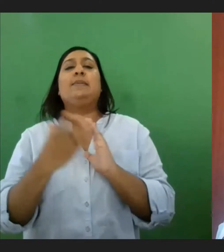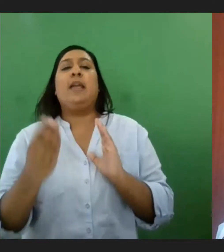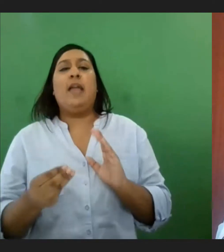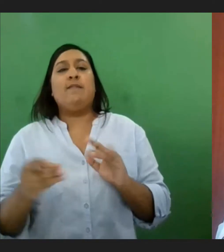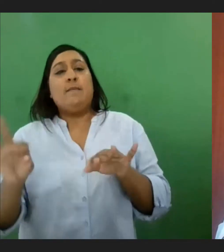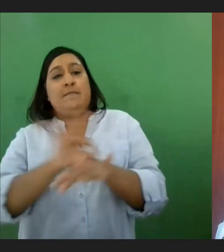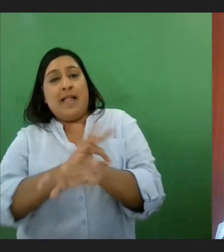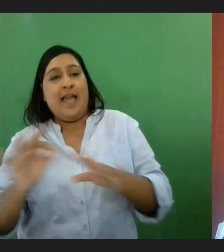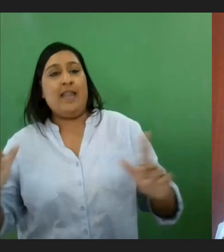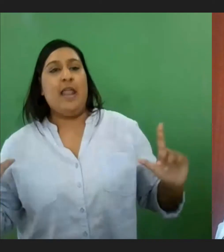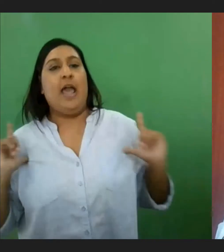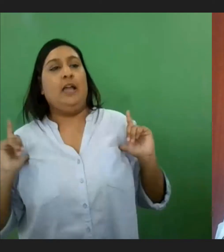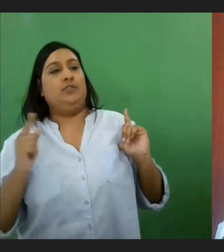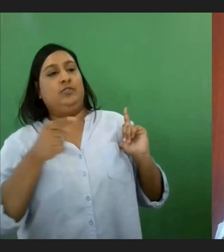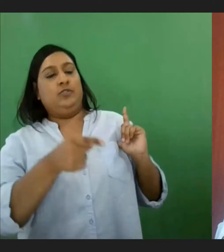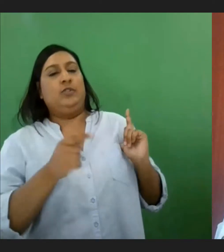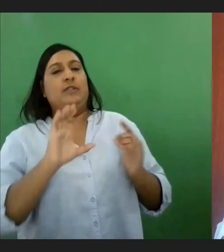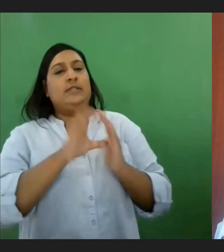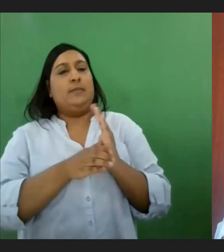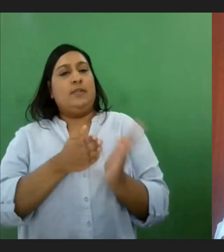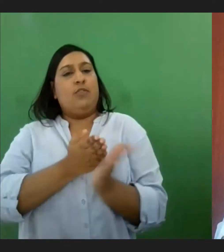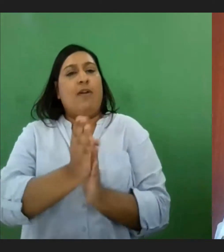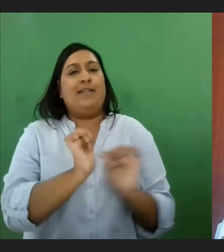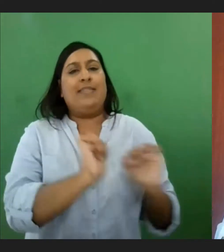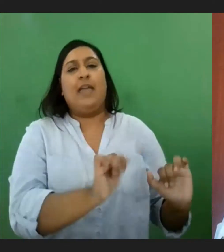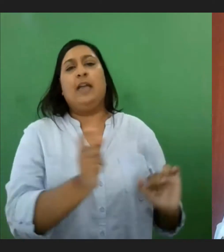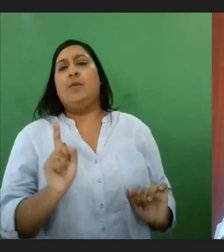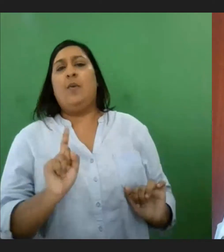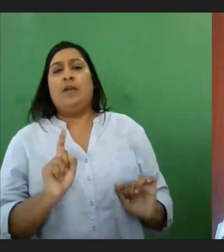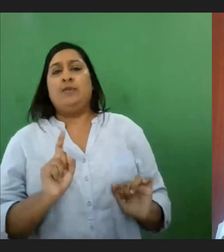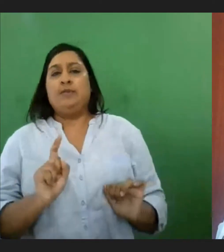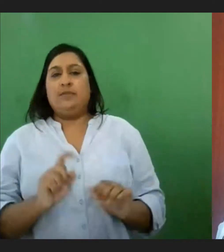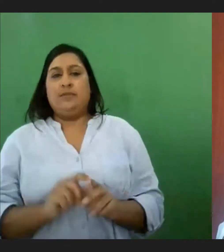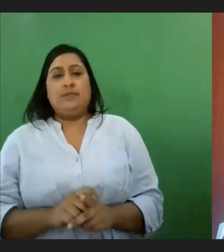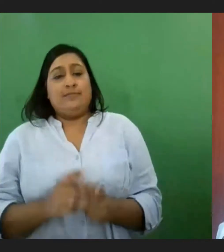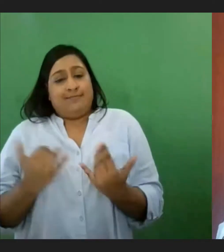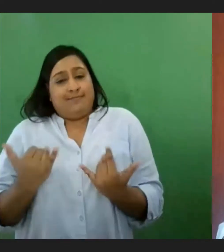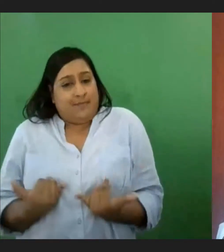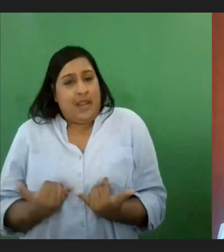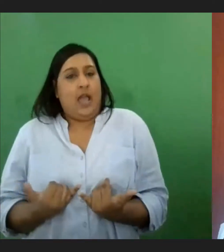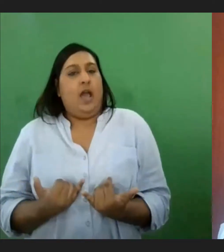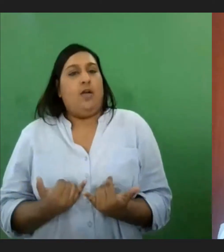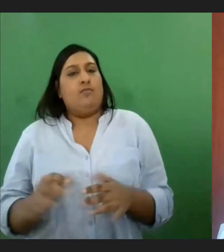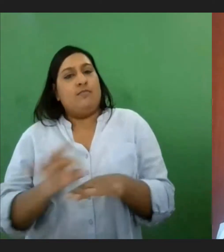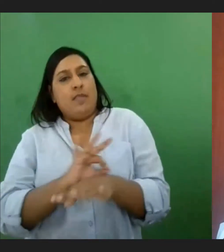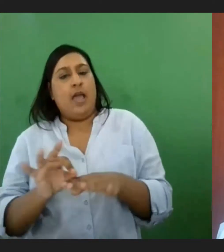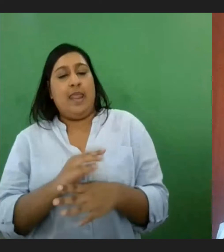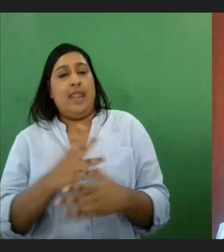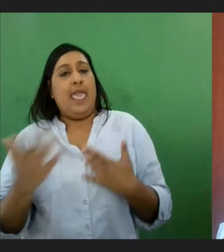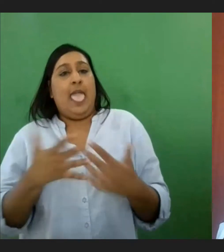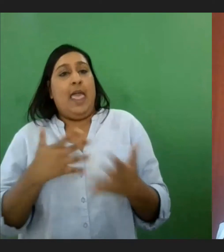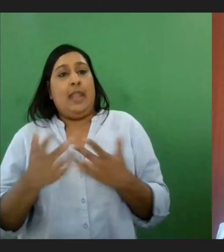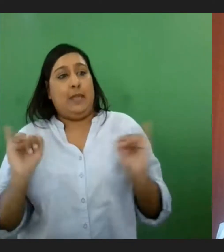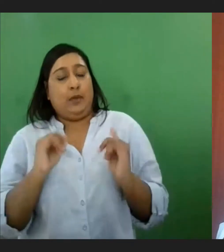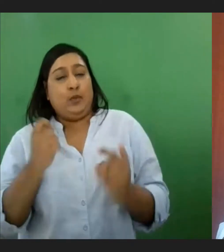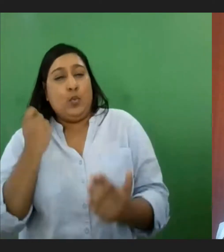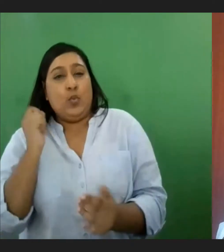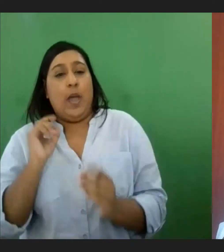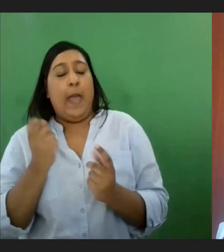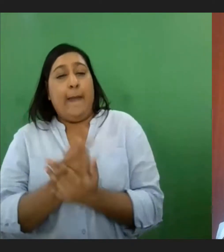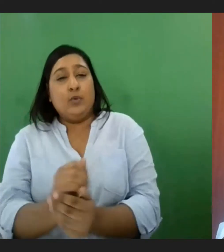prioritize disability rights during current and future humanitarian emergencies and states of